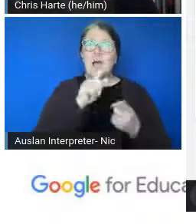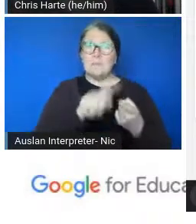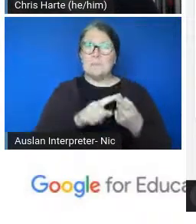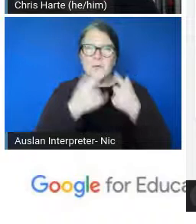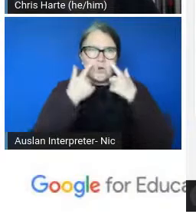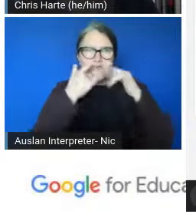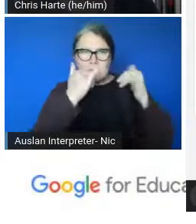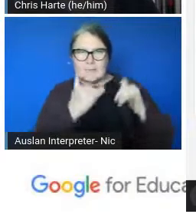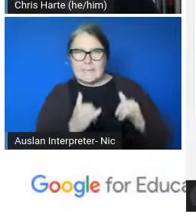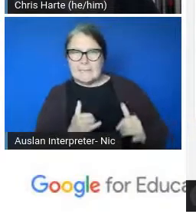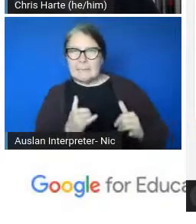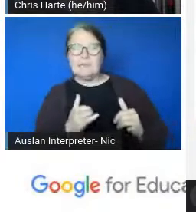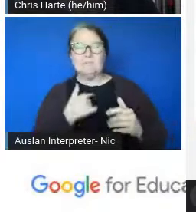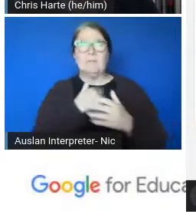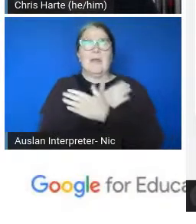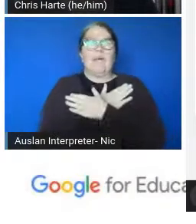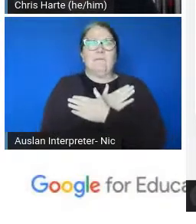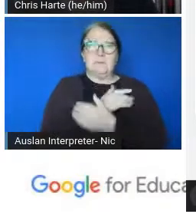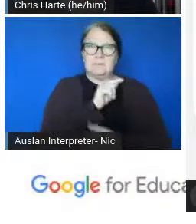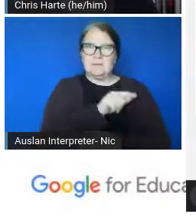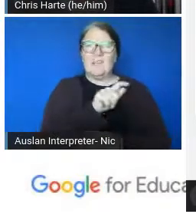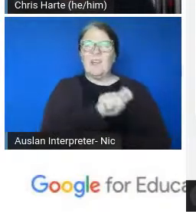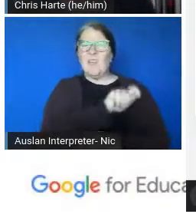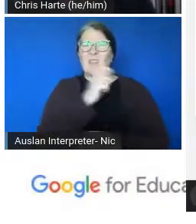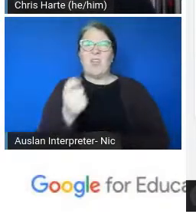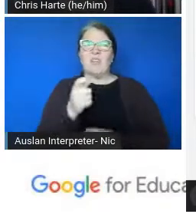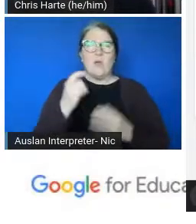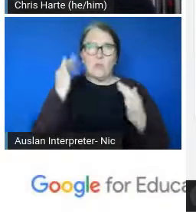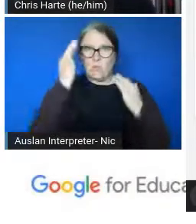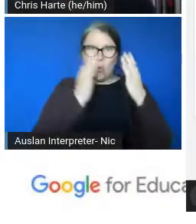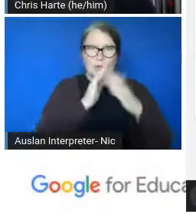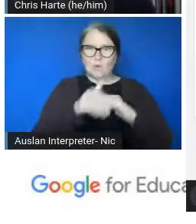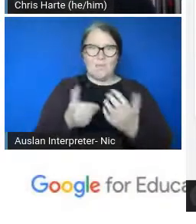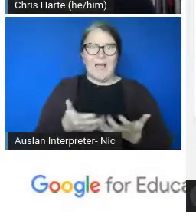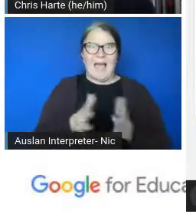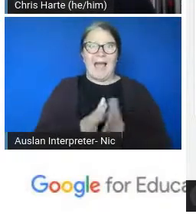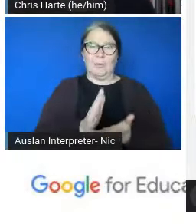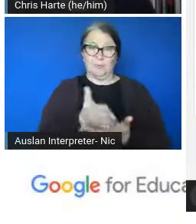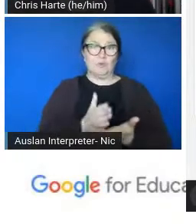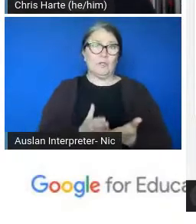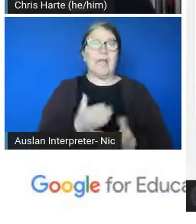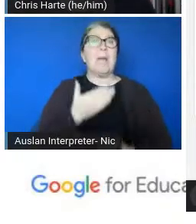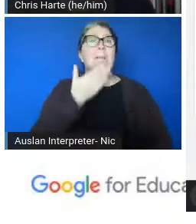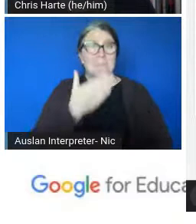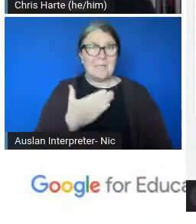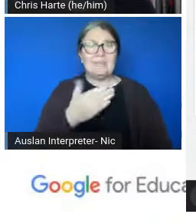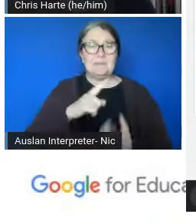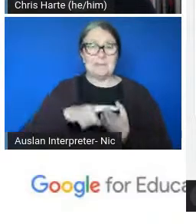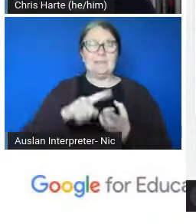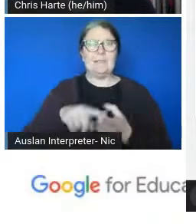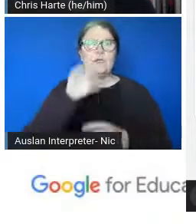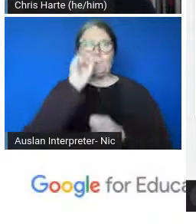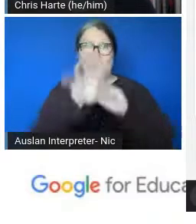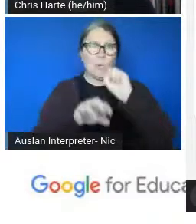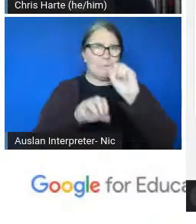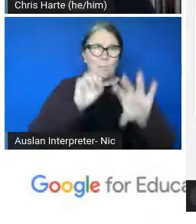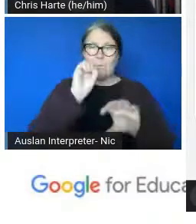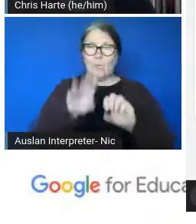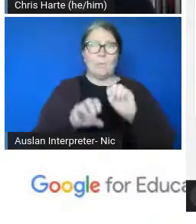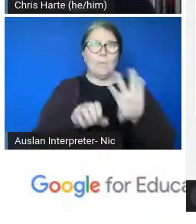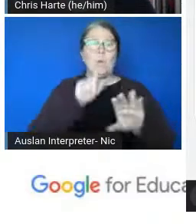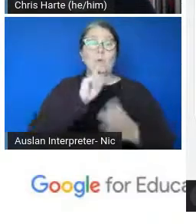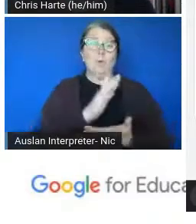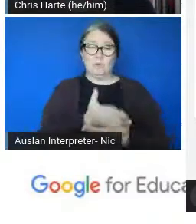some thoughts on how might you share and enact some of this. So please continue to share. We're going to share this into the classroom so that you